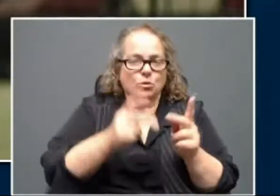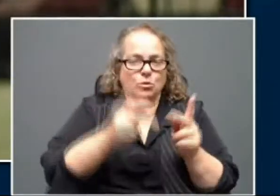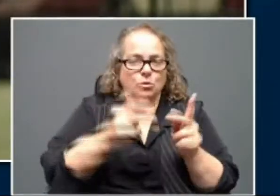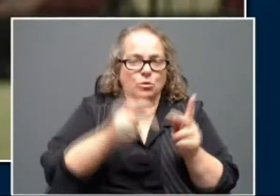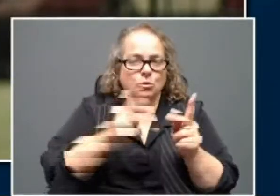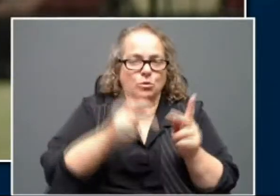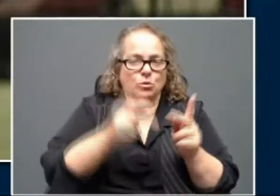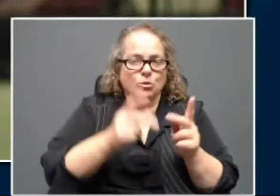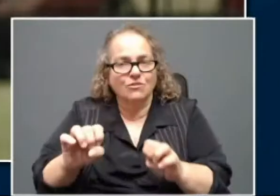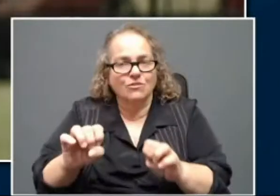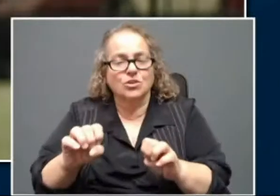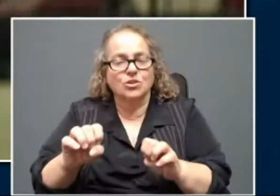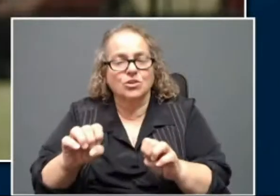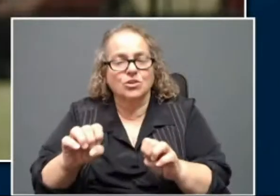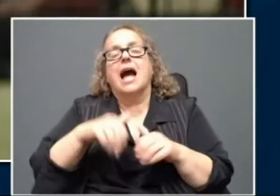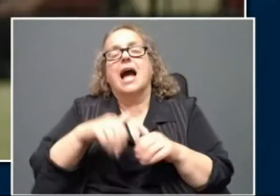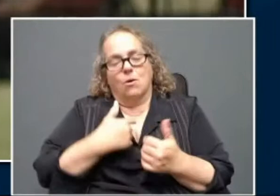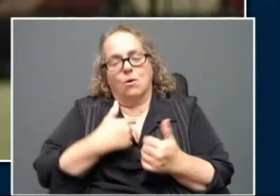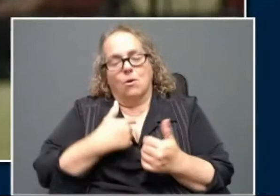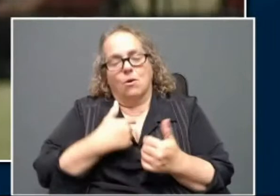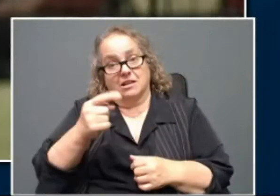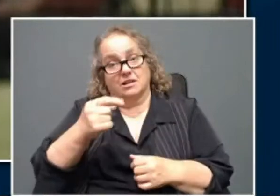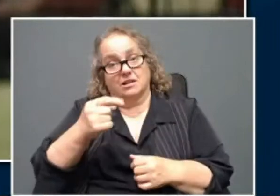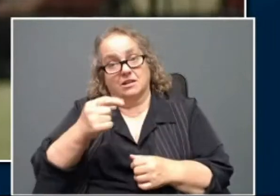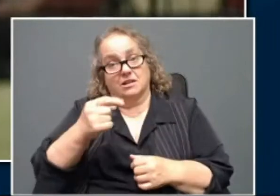that's the way I see this. We all have to do our part